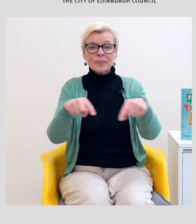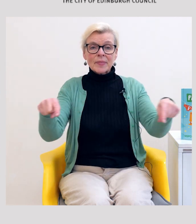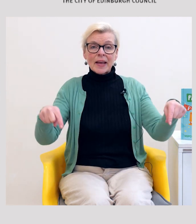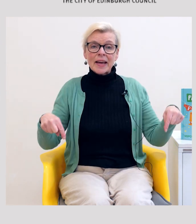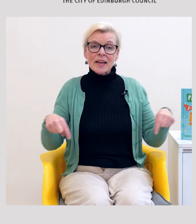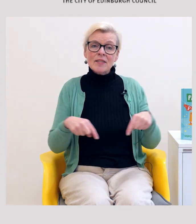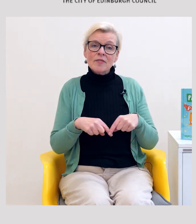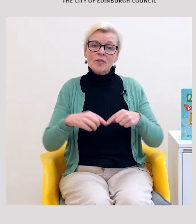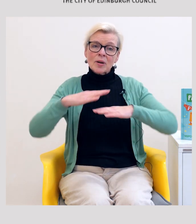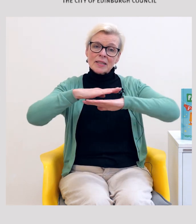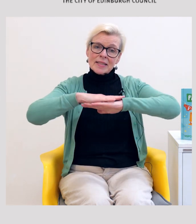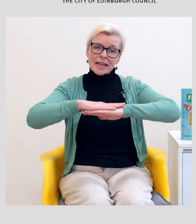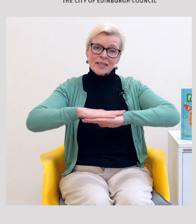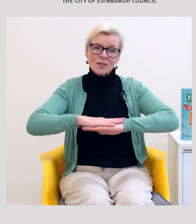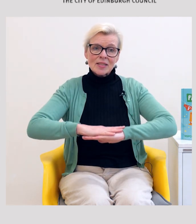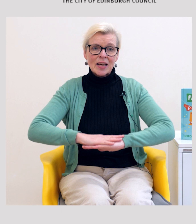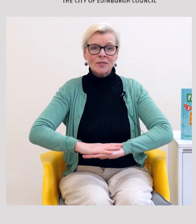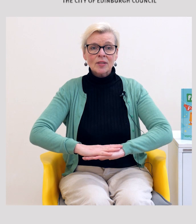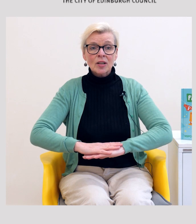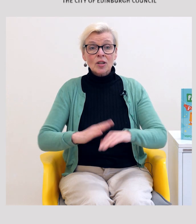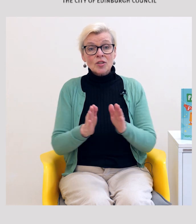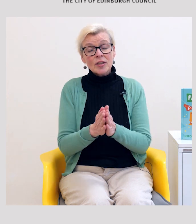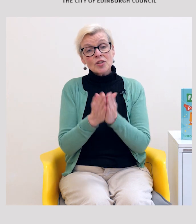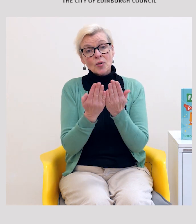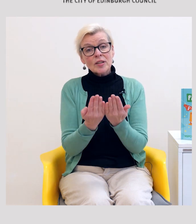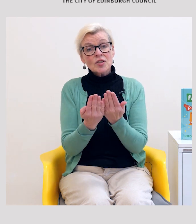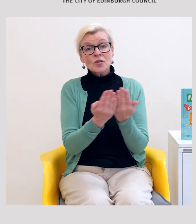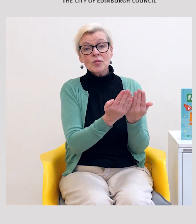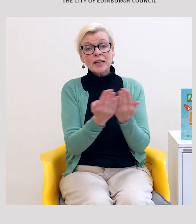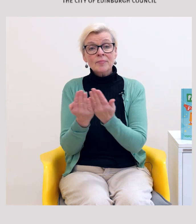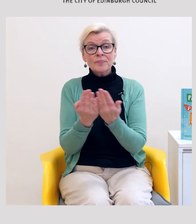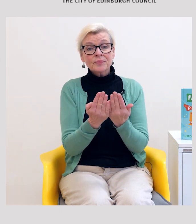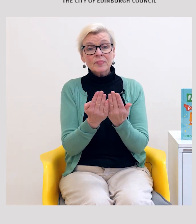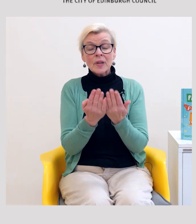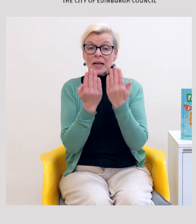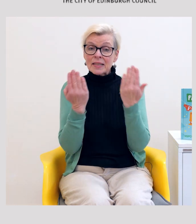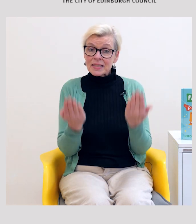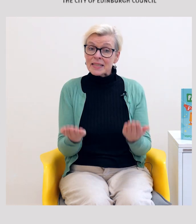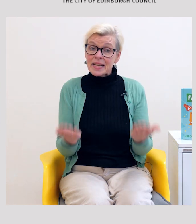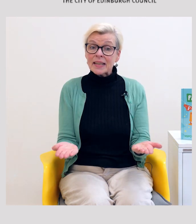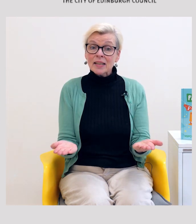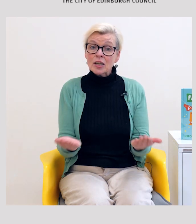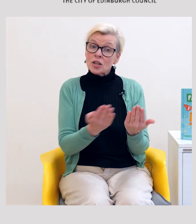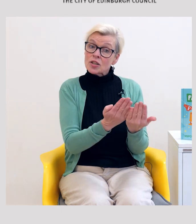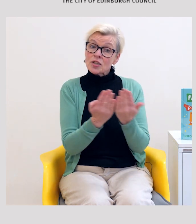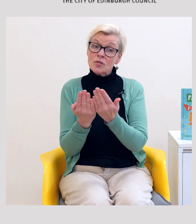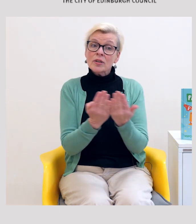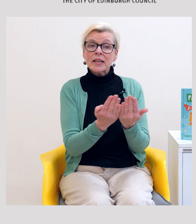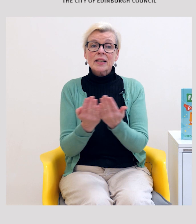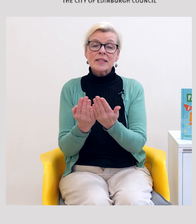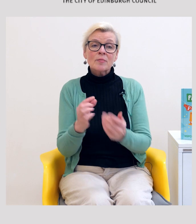classroom, everyone settles down to enjoy a story. Today,